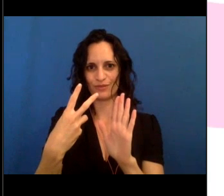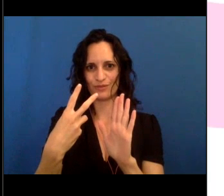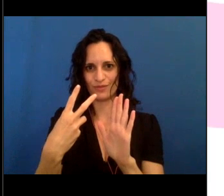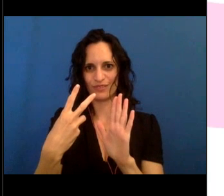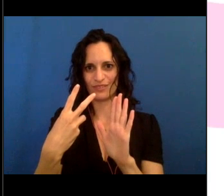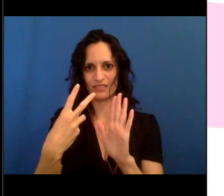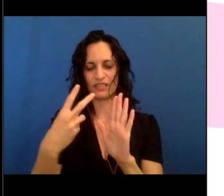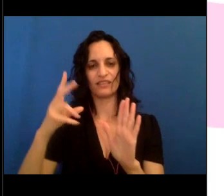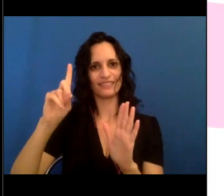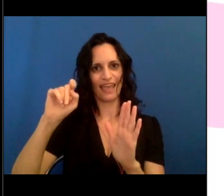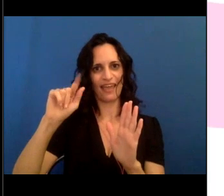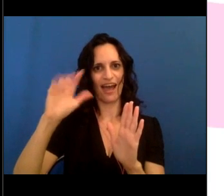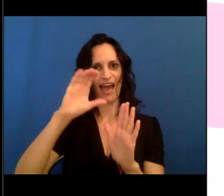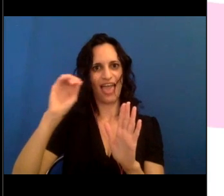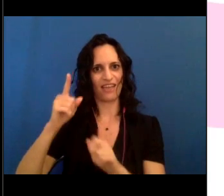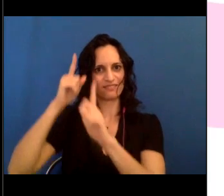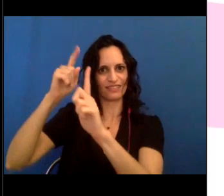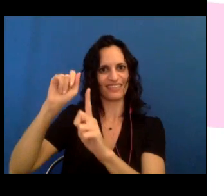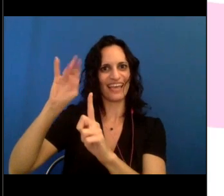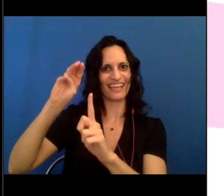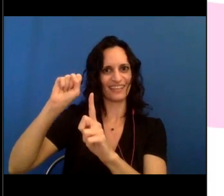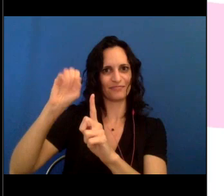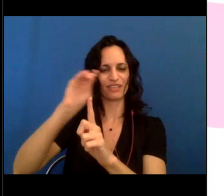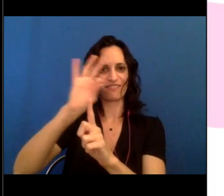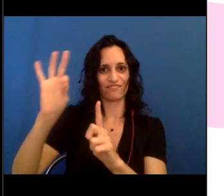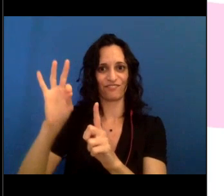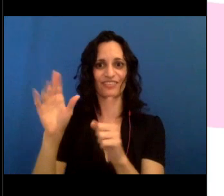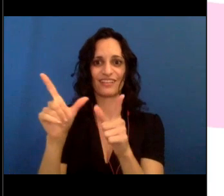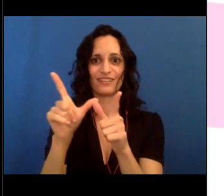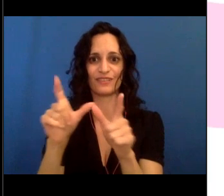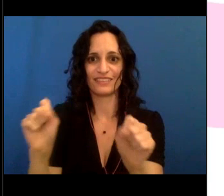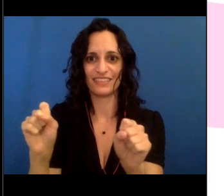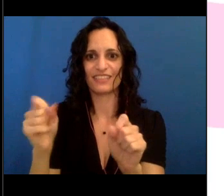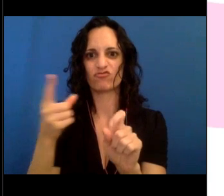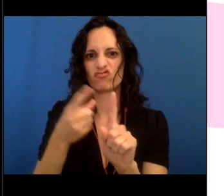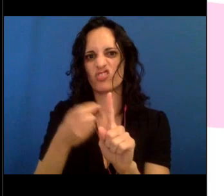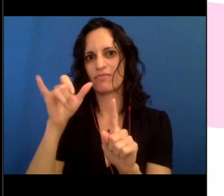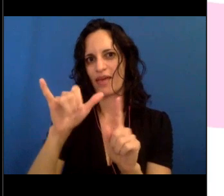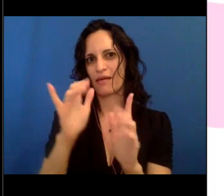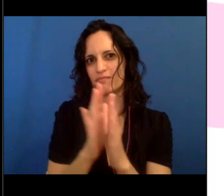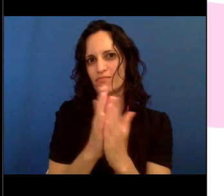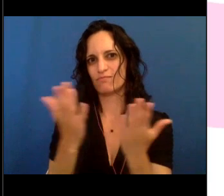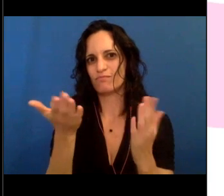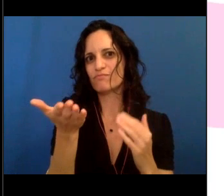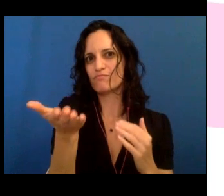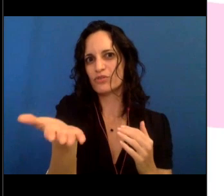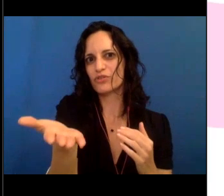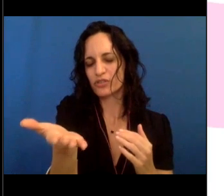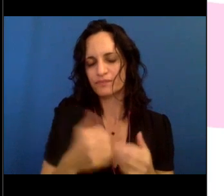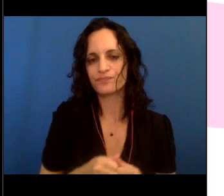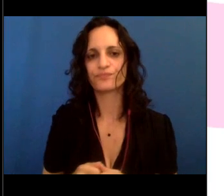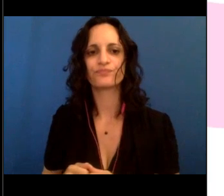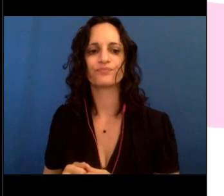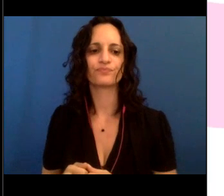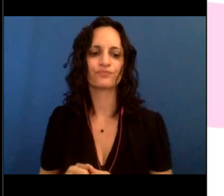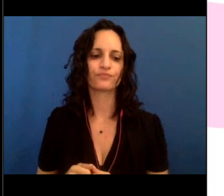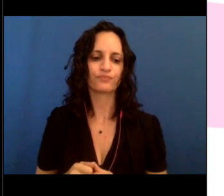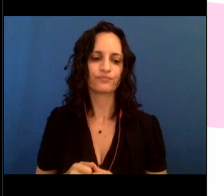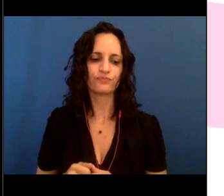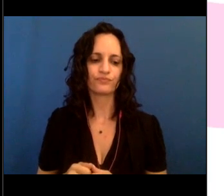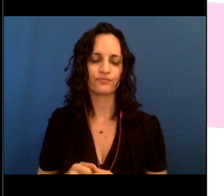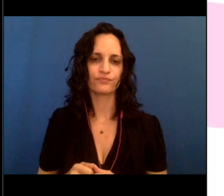Linguistics. And so here I'm going to talk about Ferdinand de Saussure, one, because he is the most